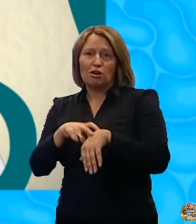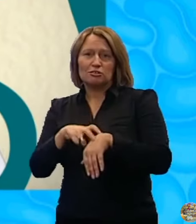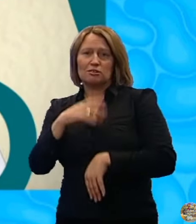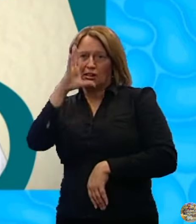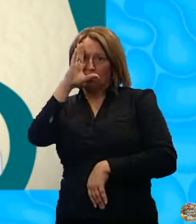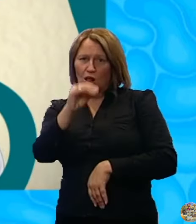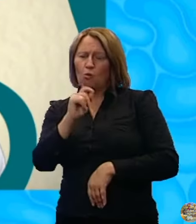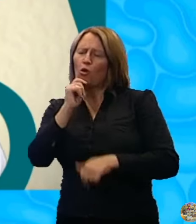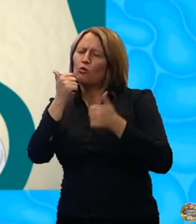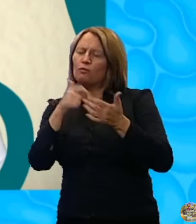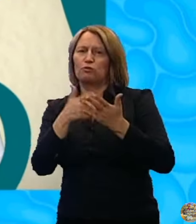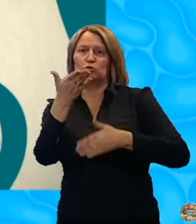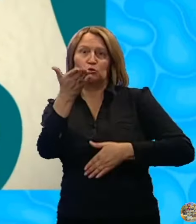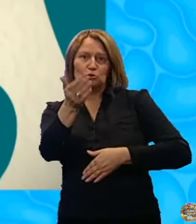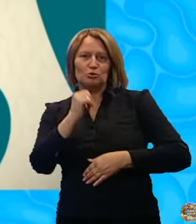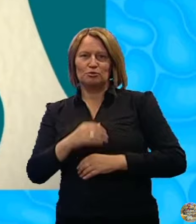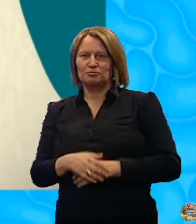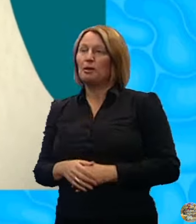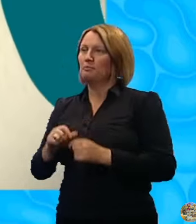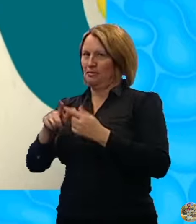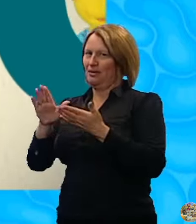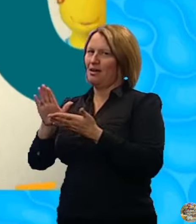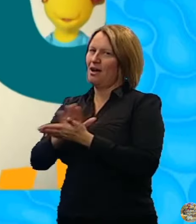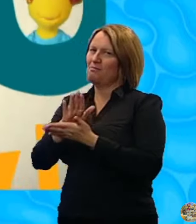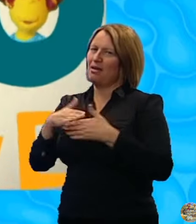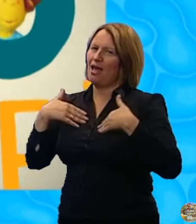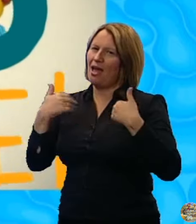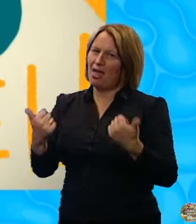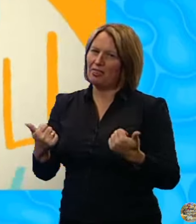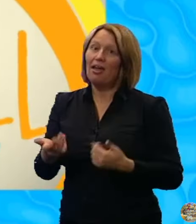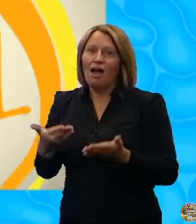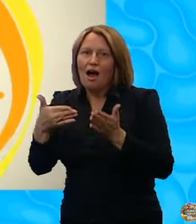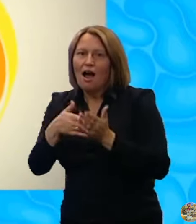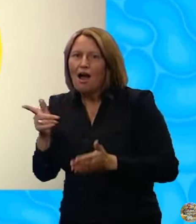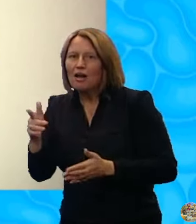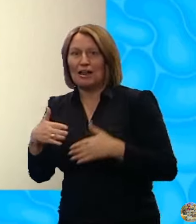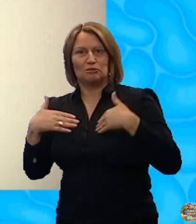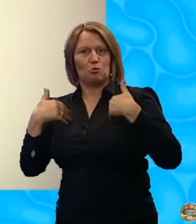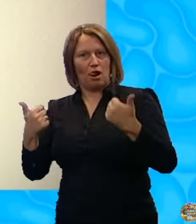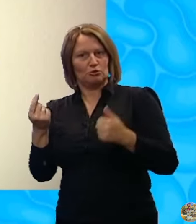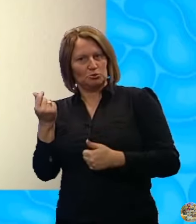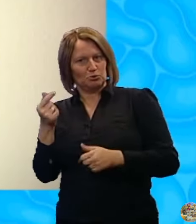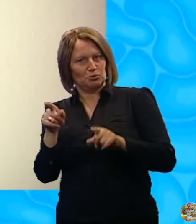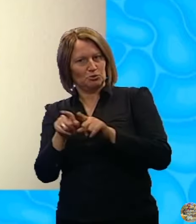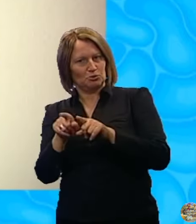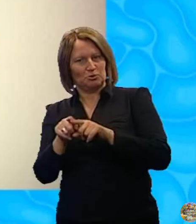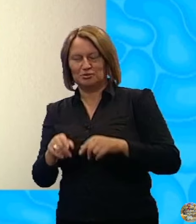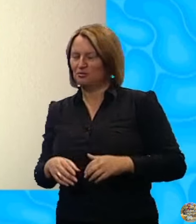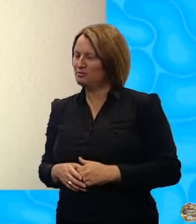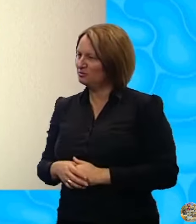will tell you what is good for you. Be happy, be healthy, and get